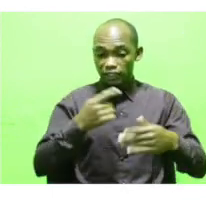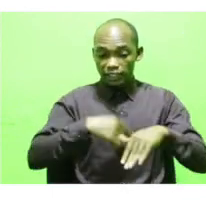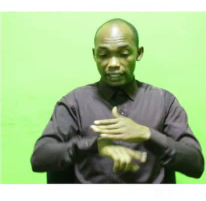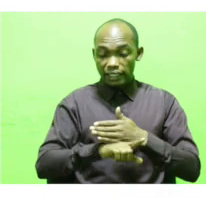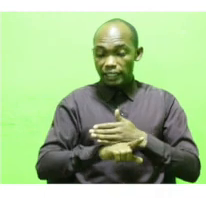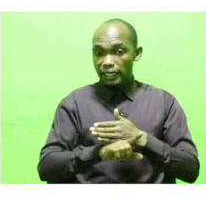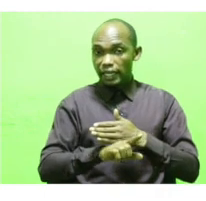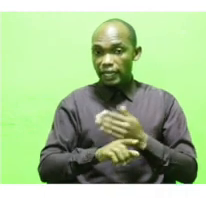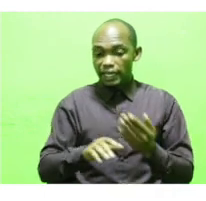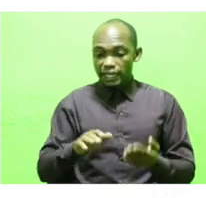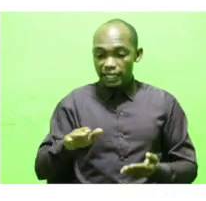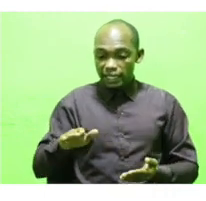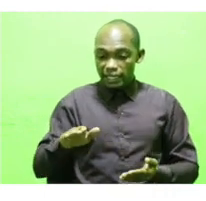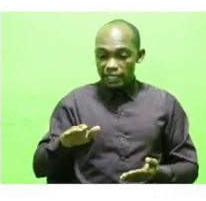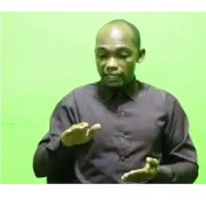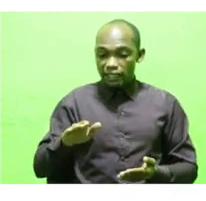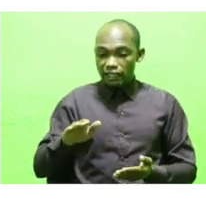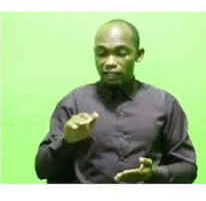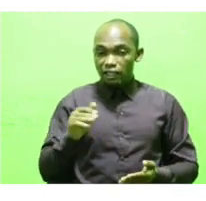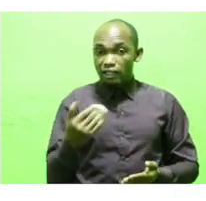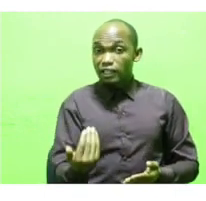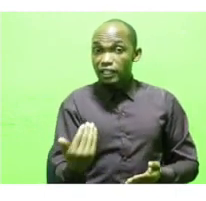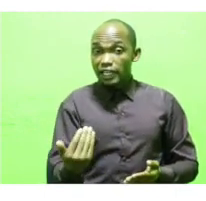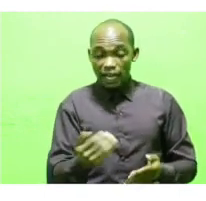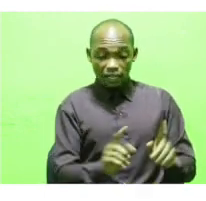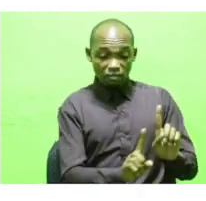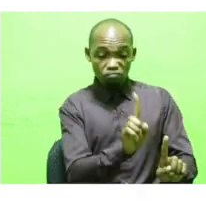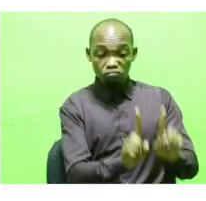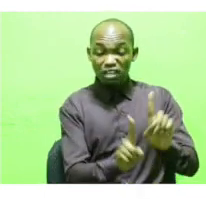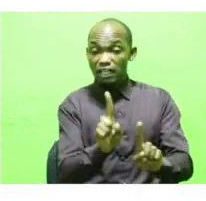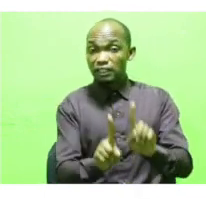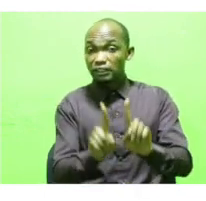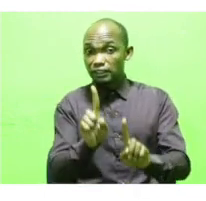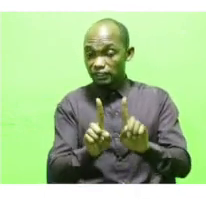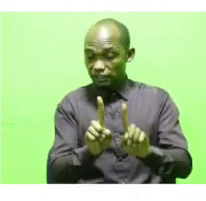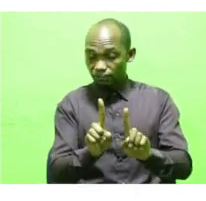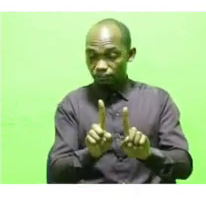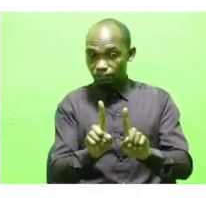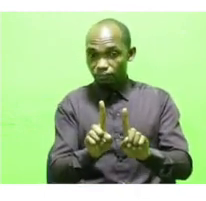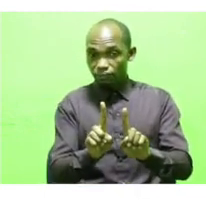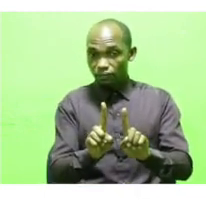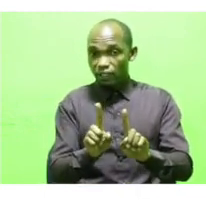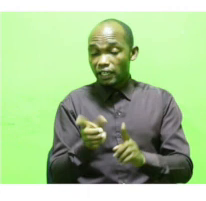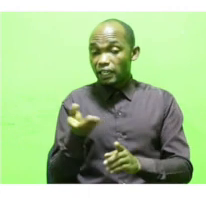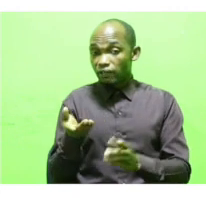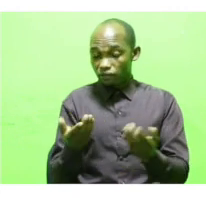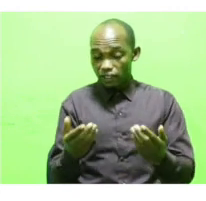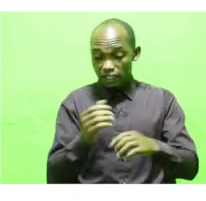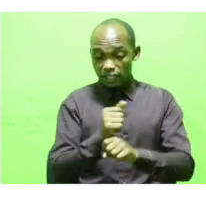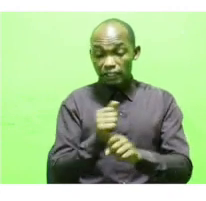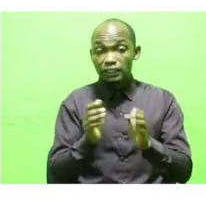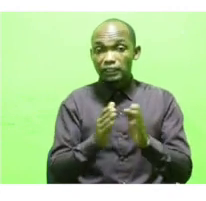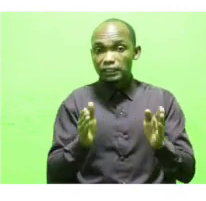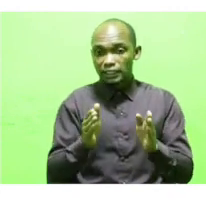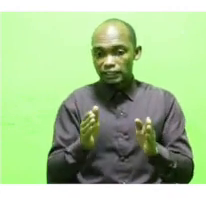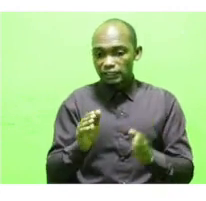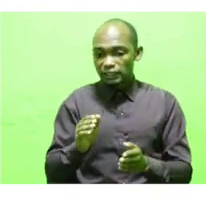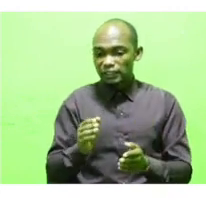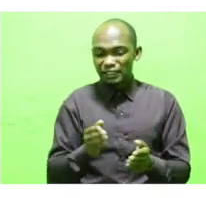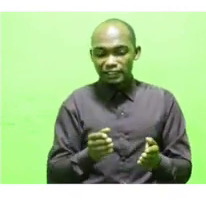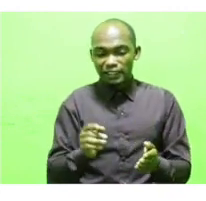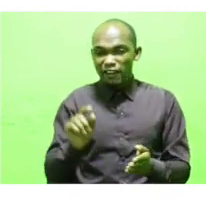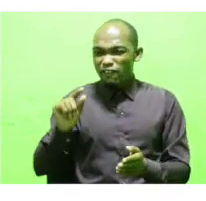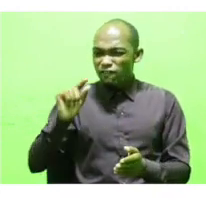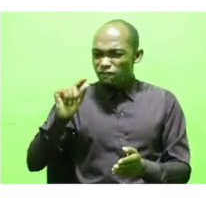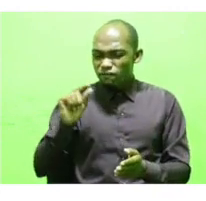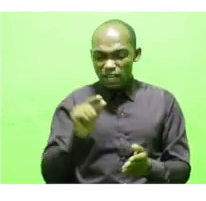of survival of the young plants are very high, then seed dormancy is broken. But if the chances are very